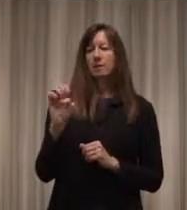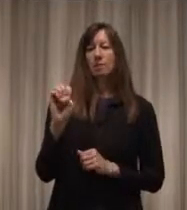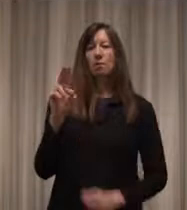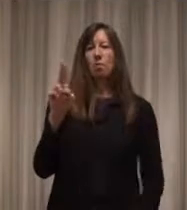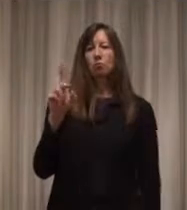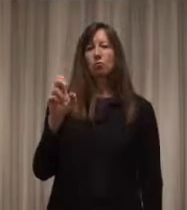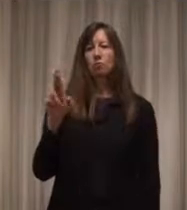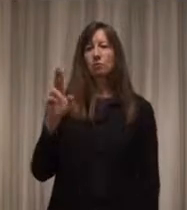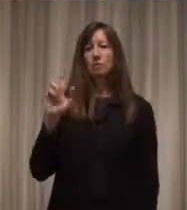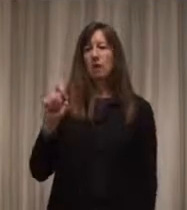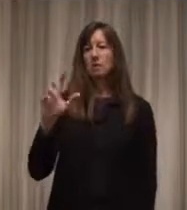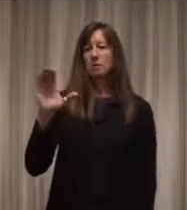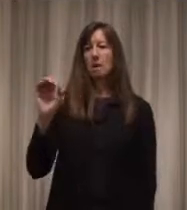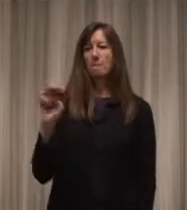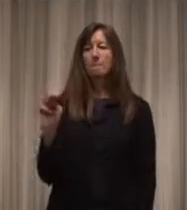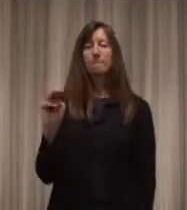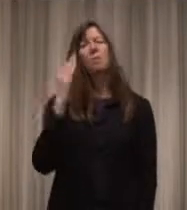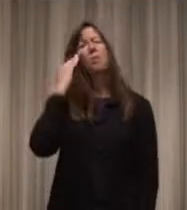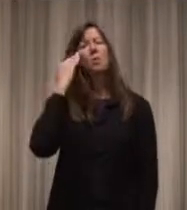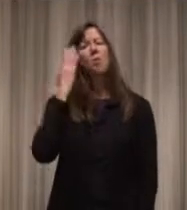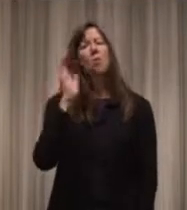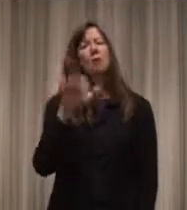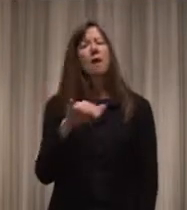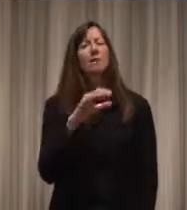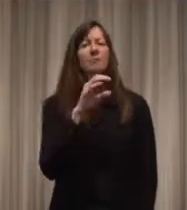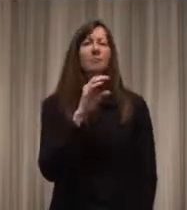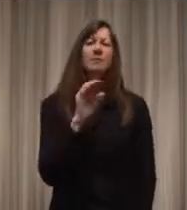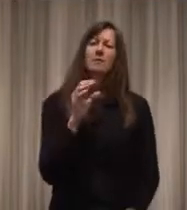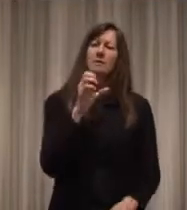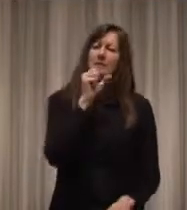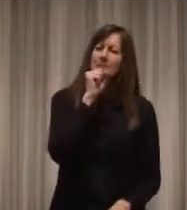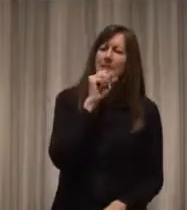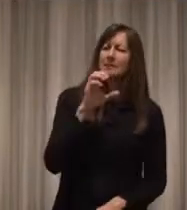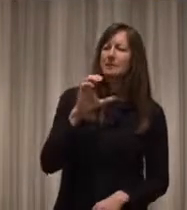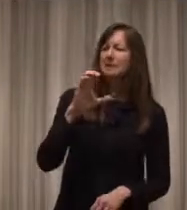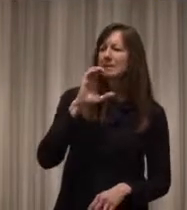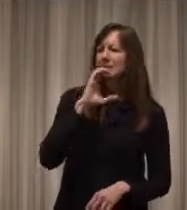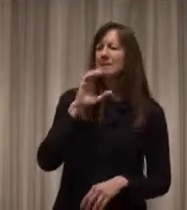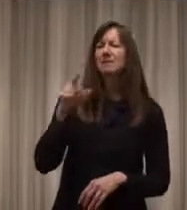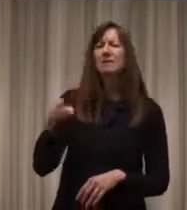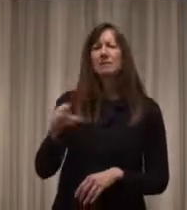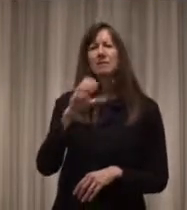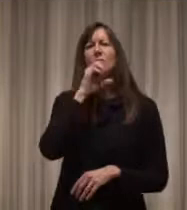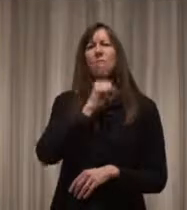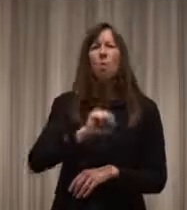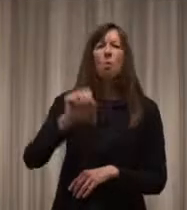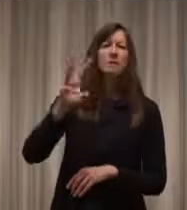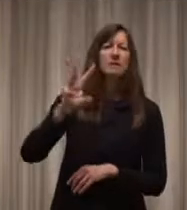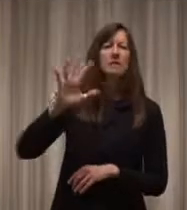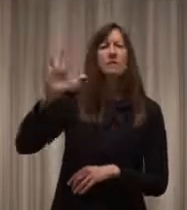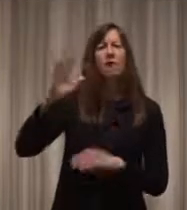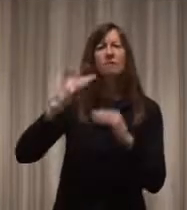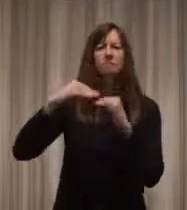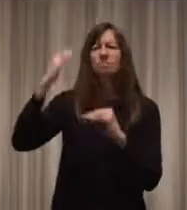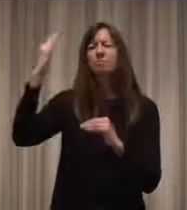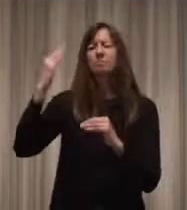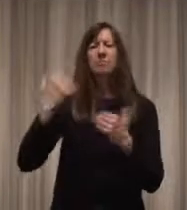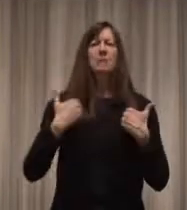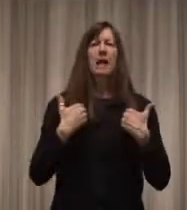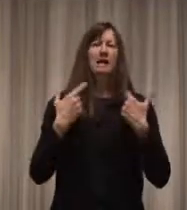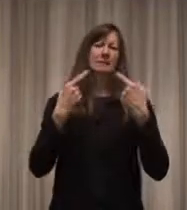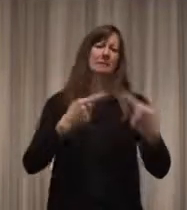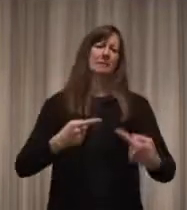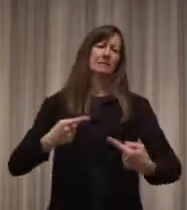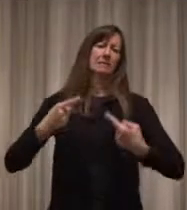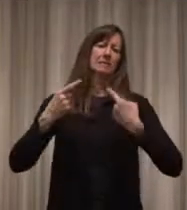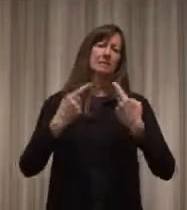seniors have additional boundaries or barriers often around technology and